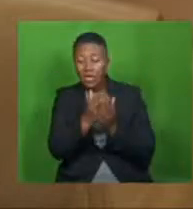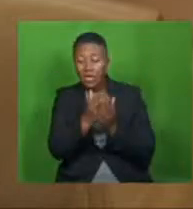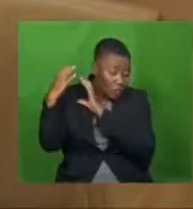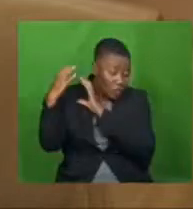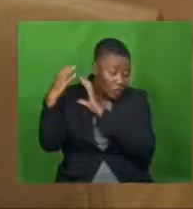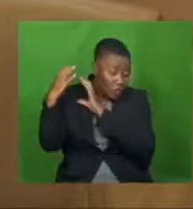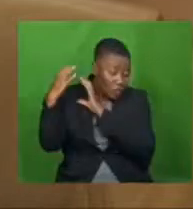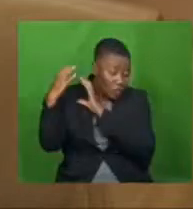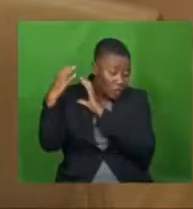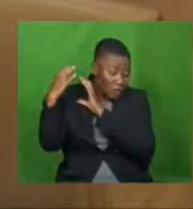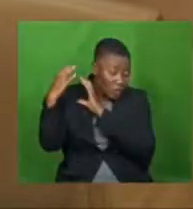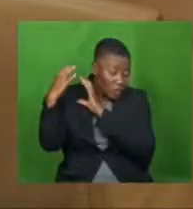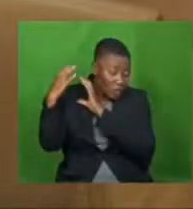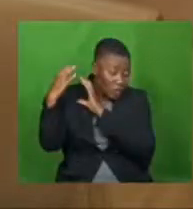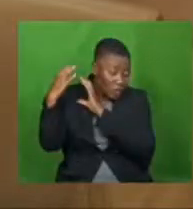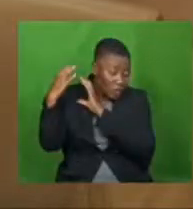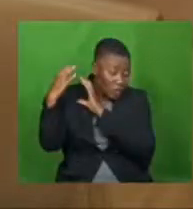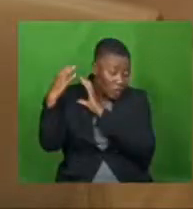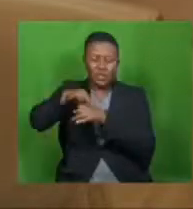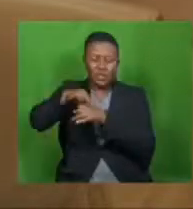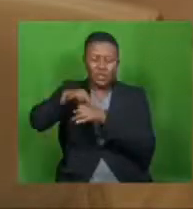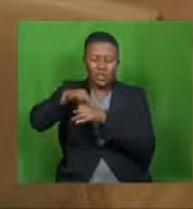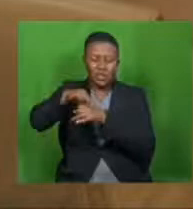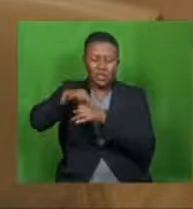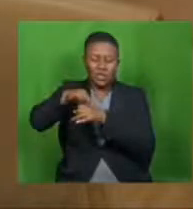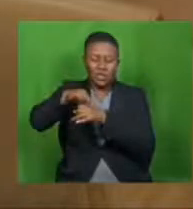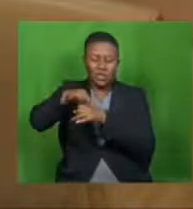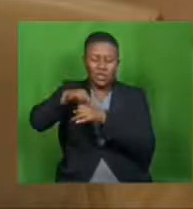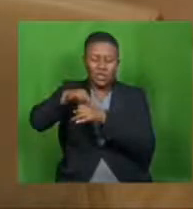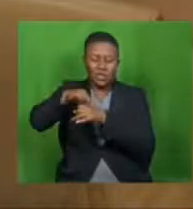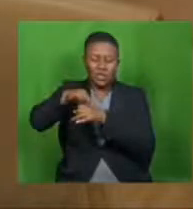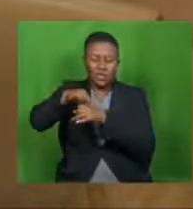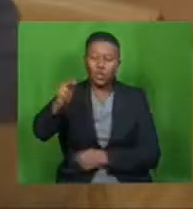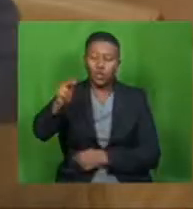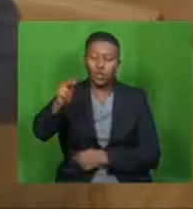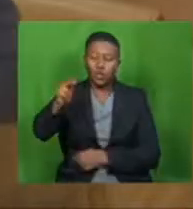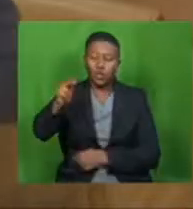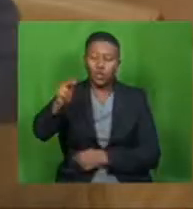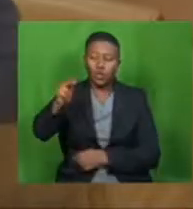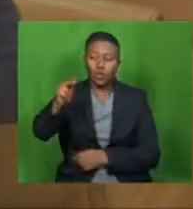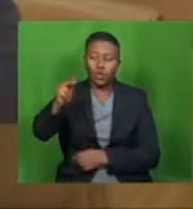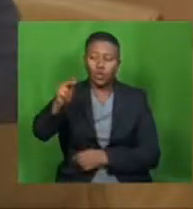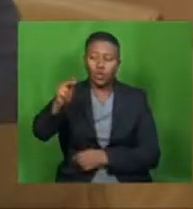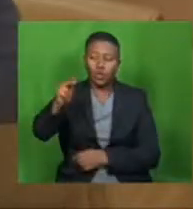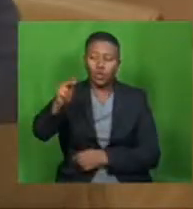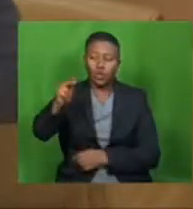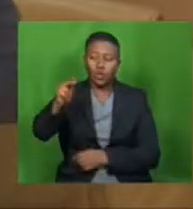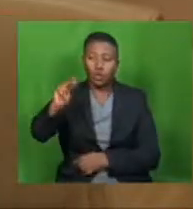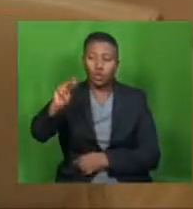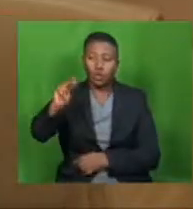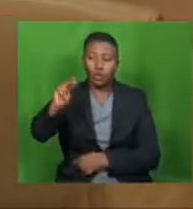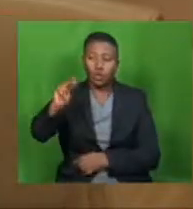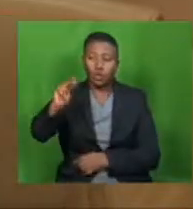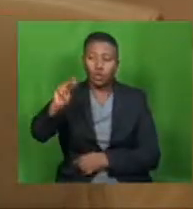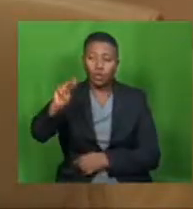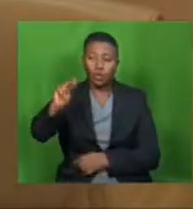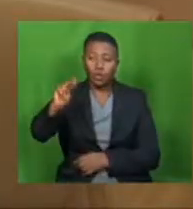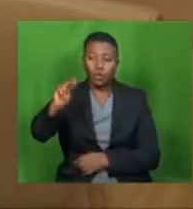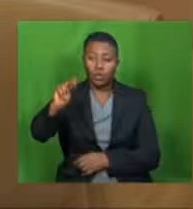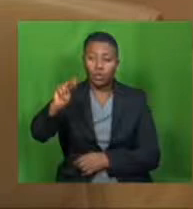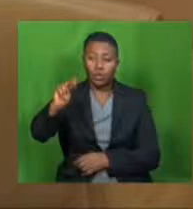Konongo Zongo. Besides that, there's a river in my constituency which is called River